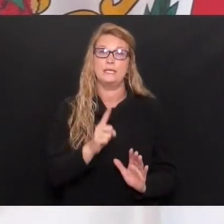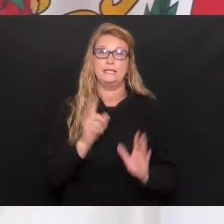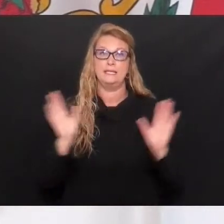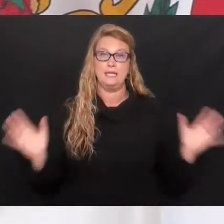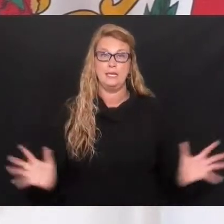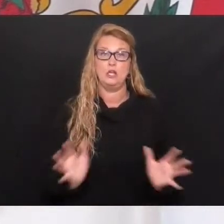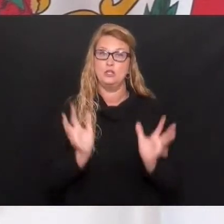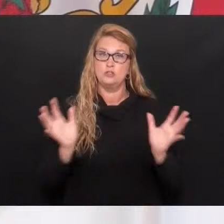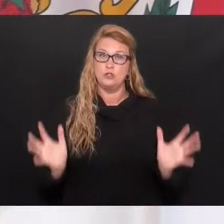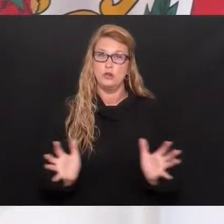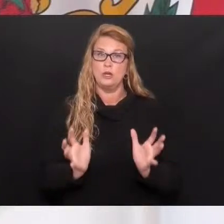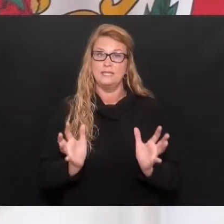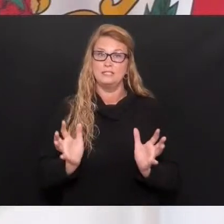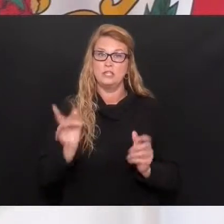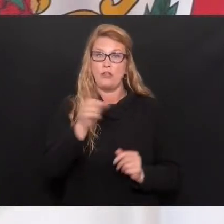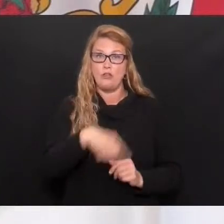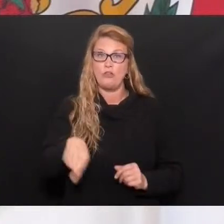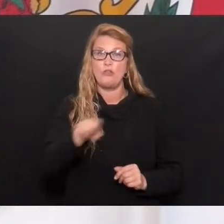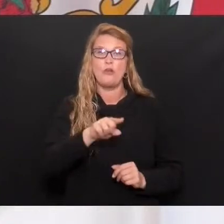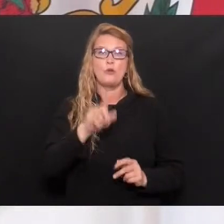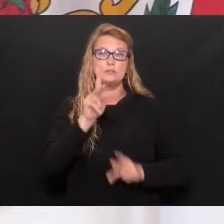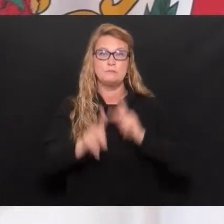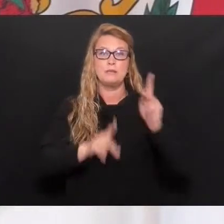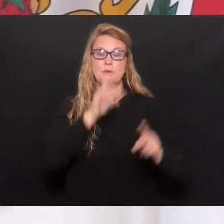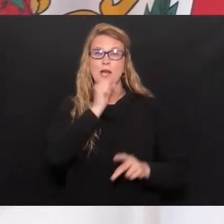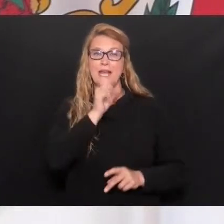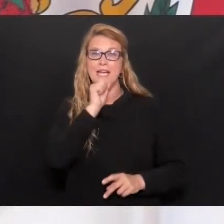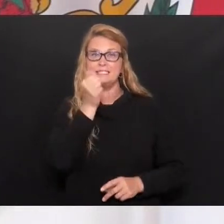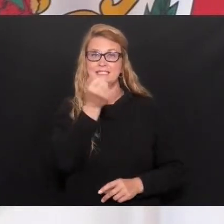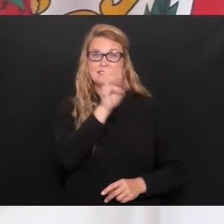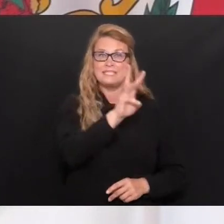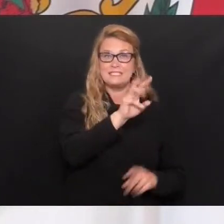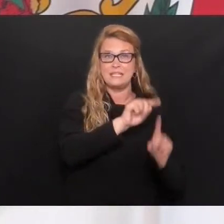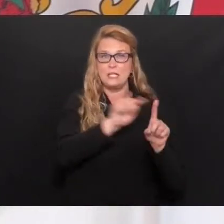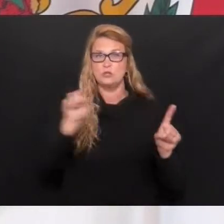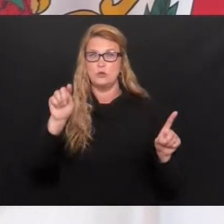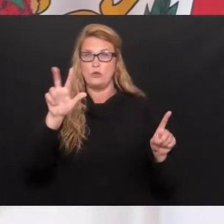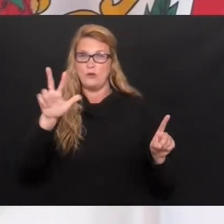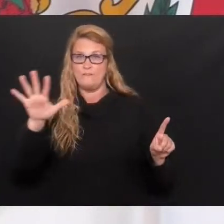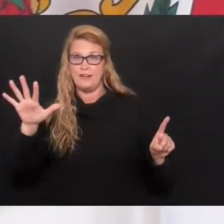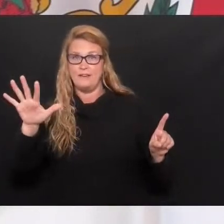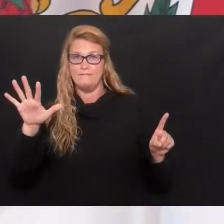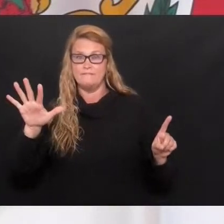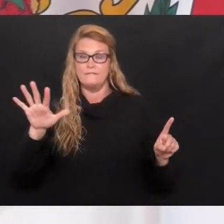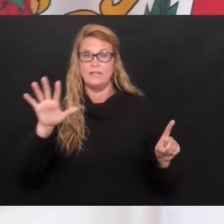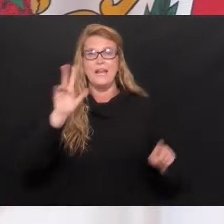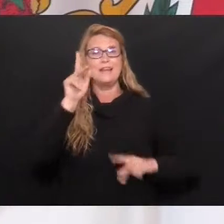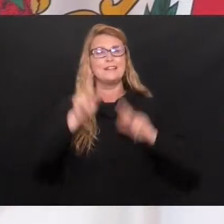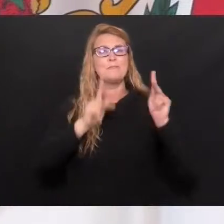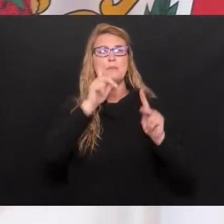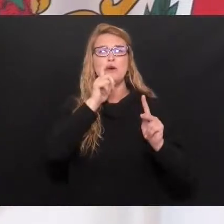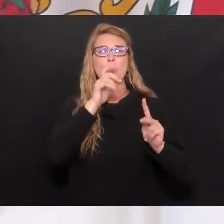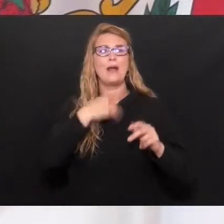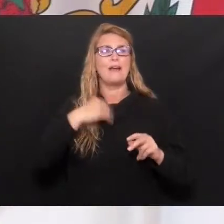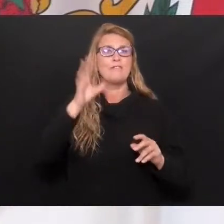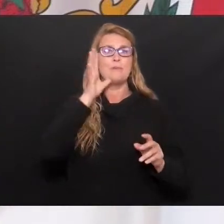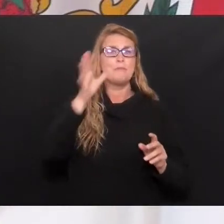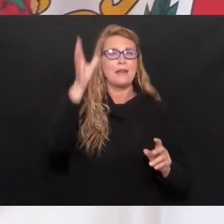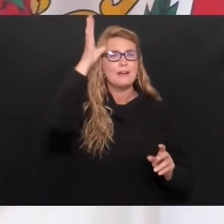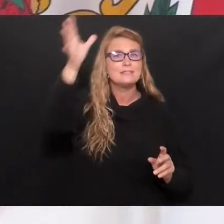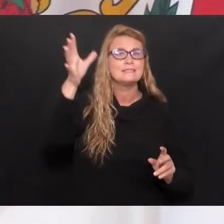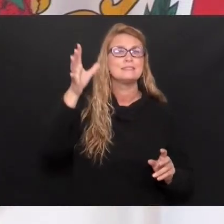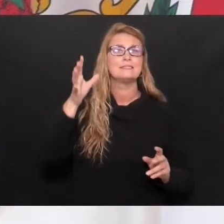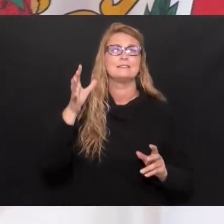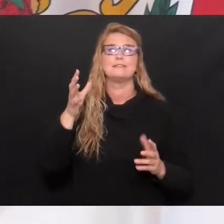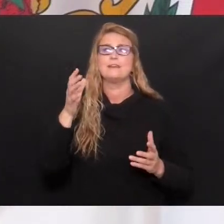encourage those that are 16 to 35 and those that are older, their parents, their grandparents, and